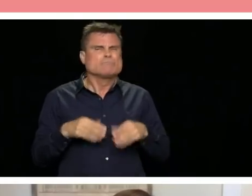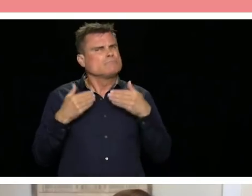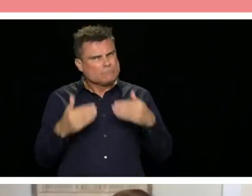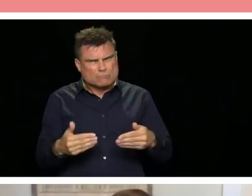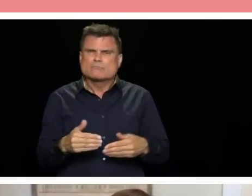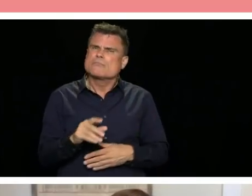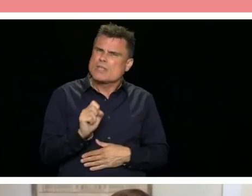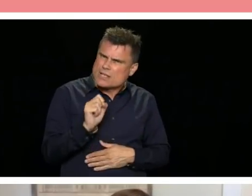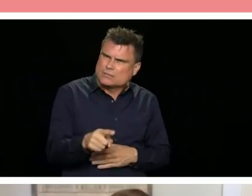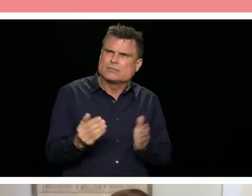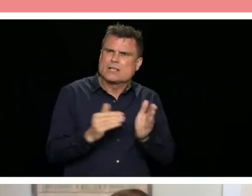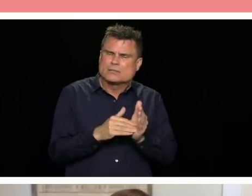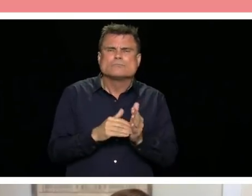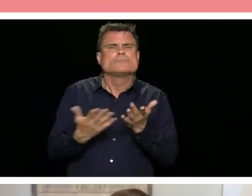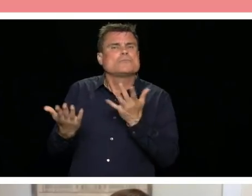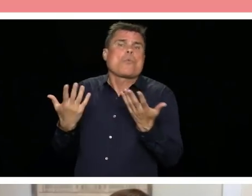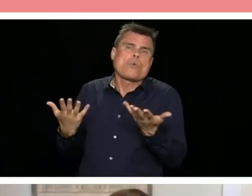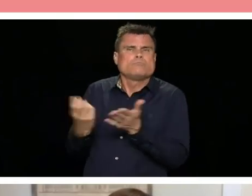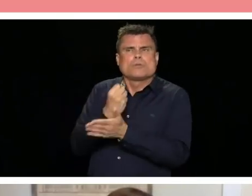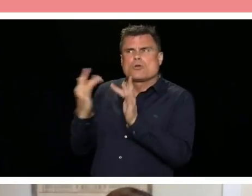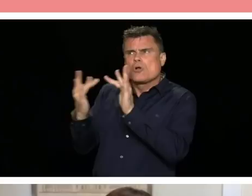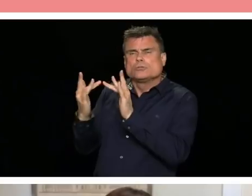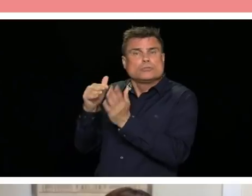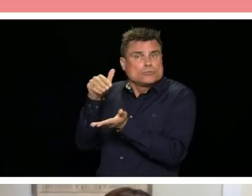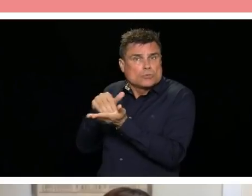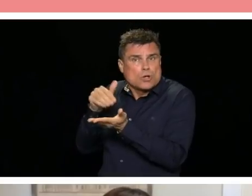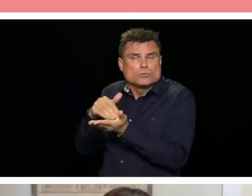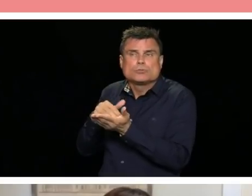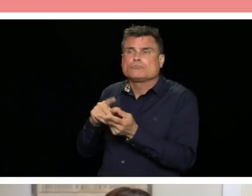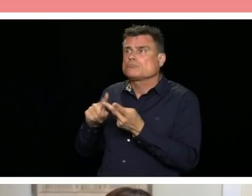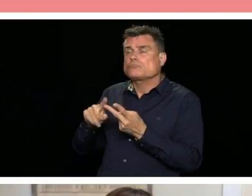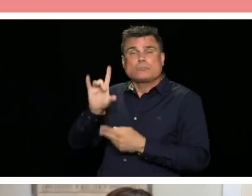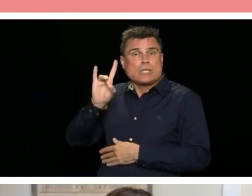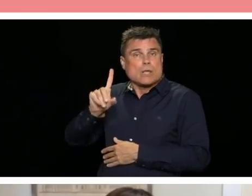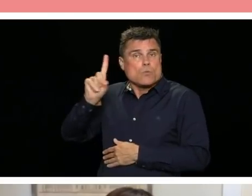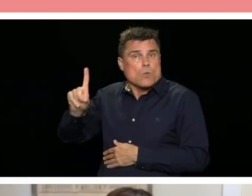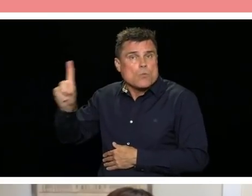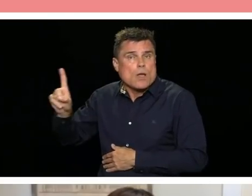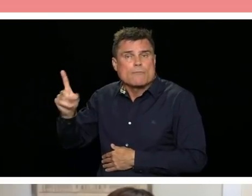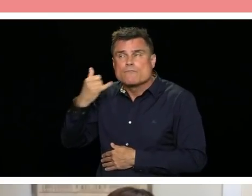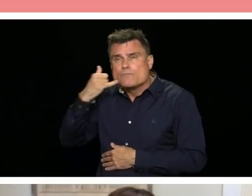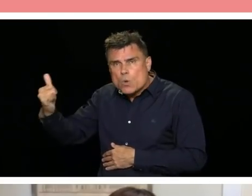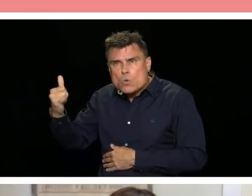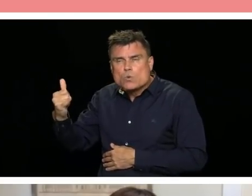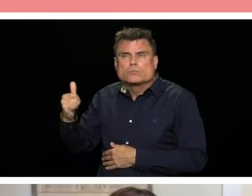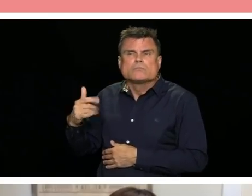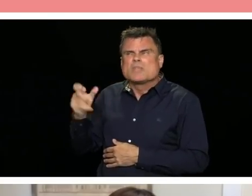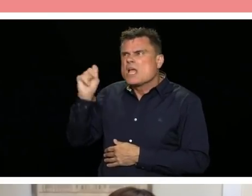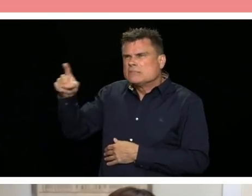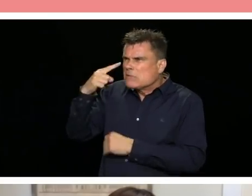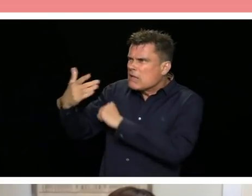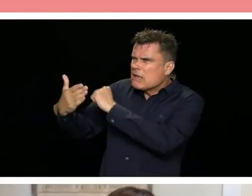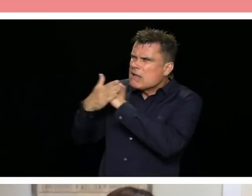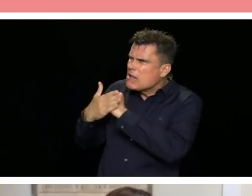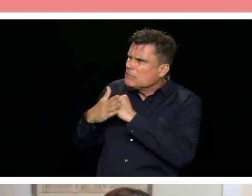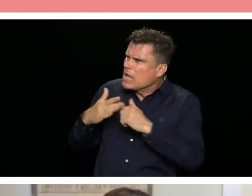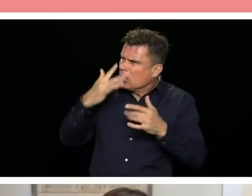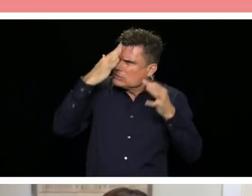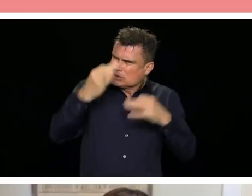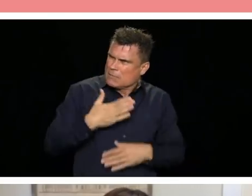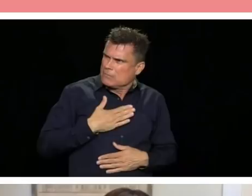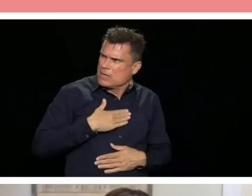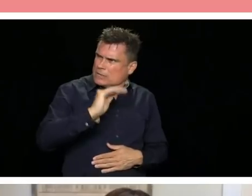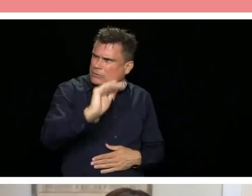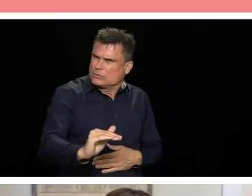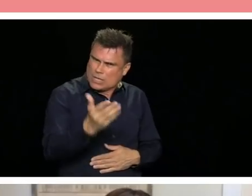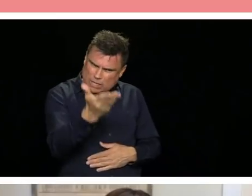it might be COVID, whether it's a rash caused by a different virus. That's something that